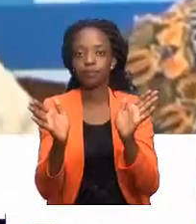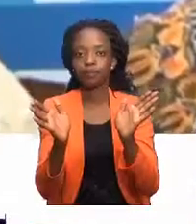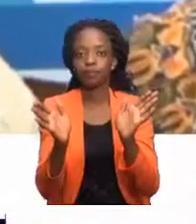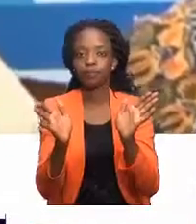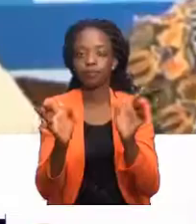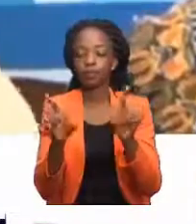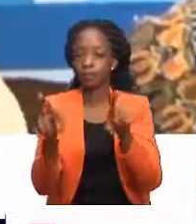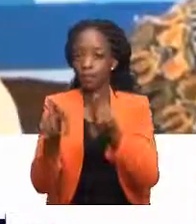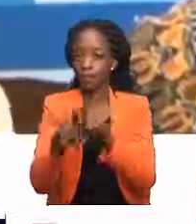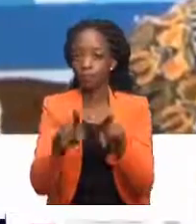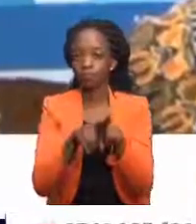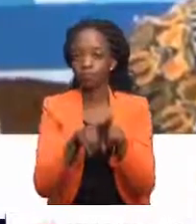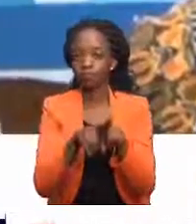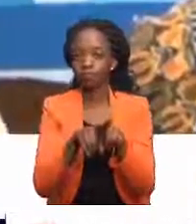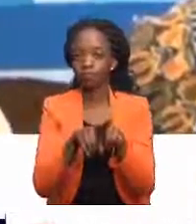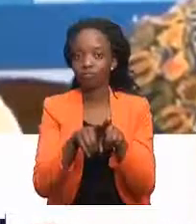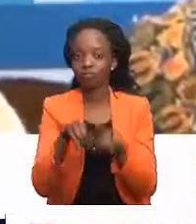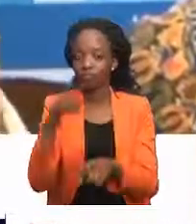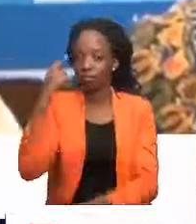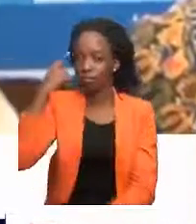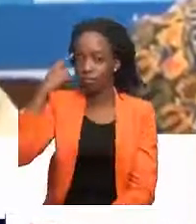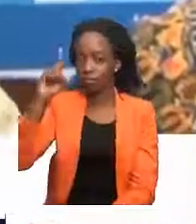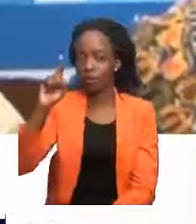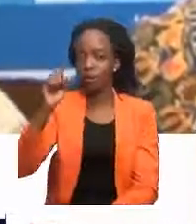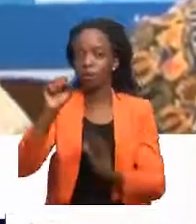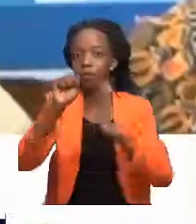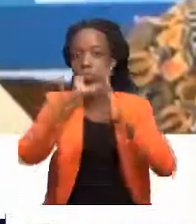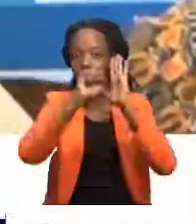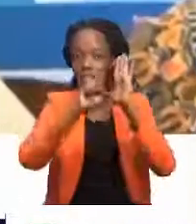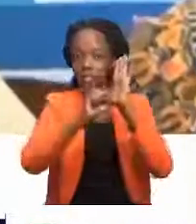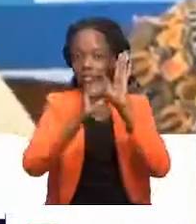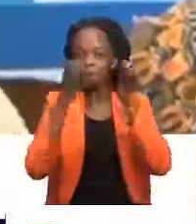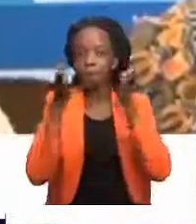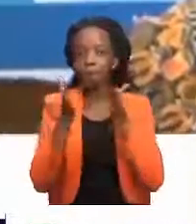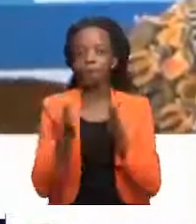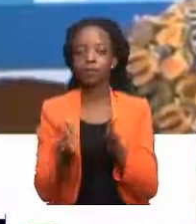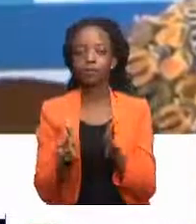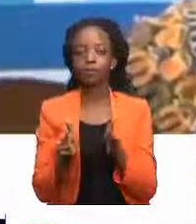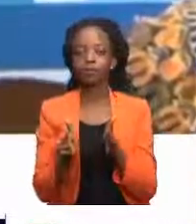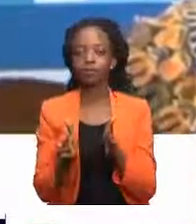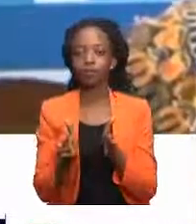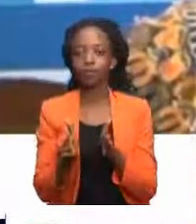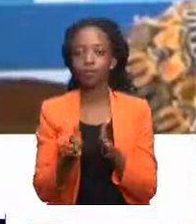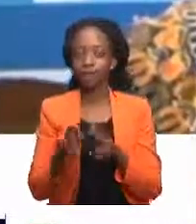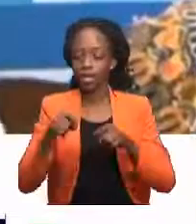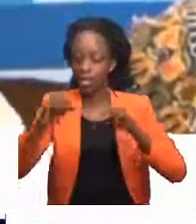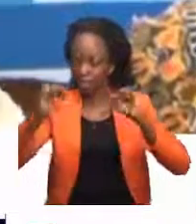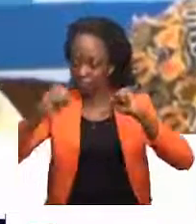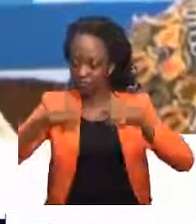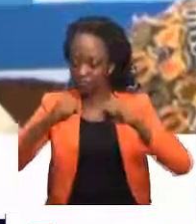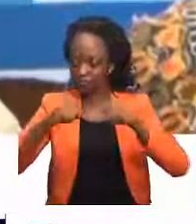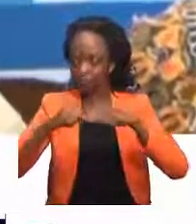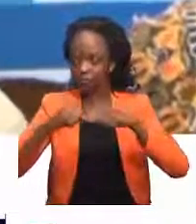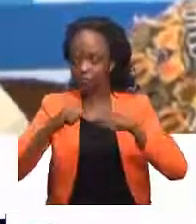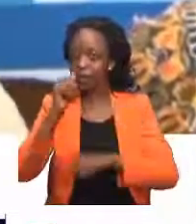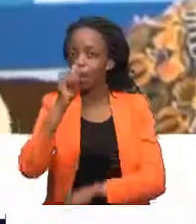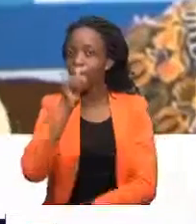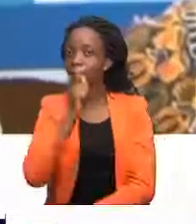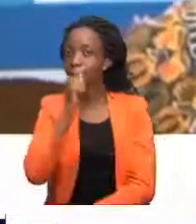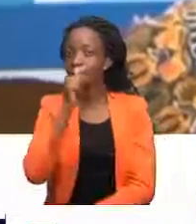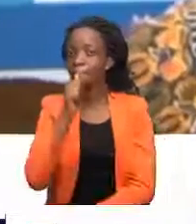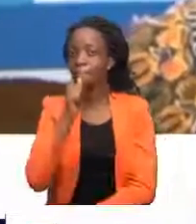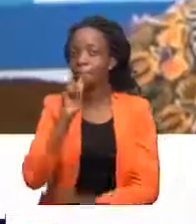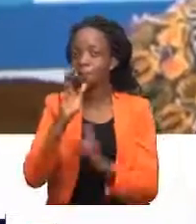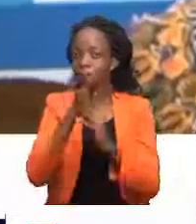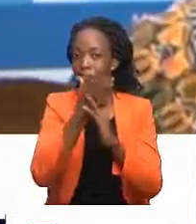Only for the state house spokesperson to mention that these agreements are secret